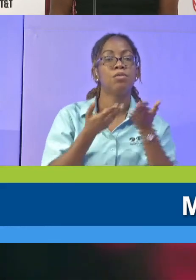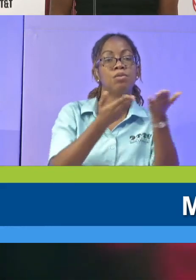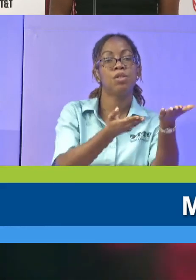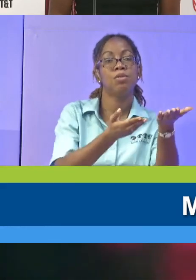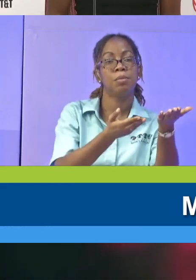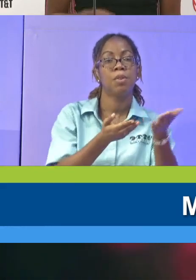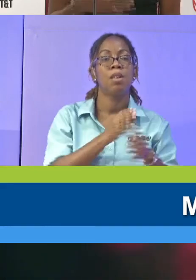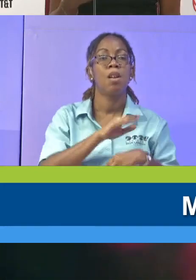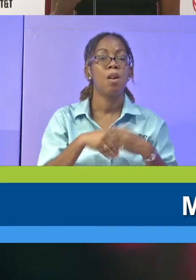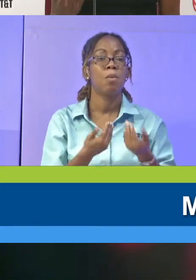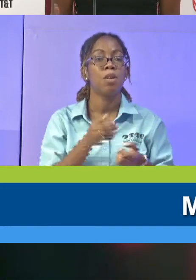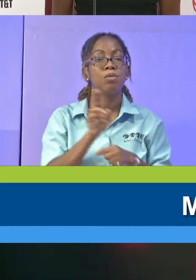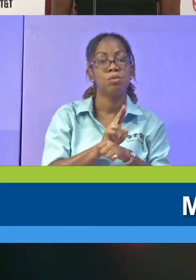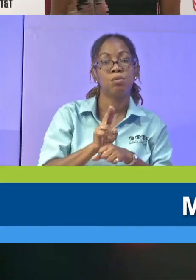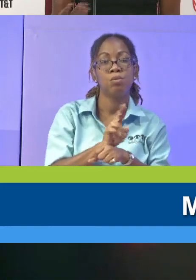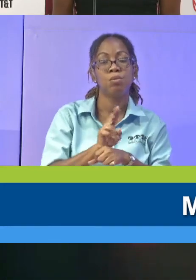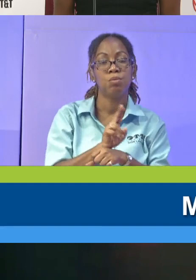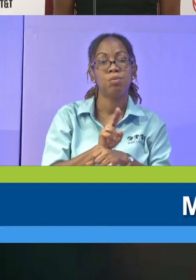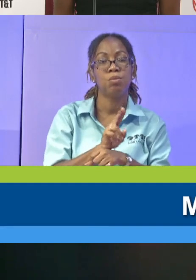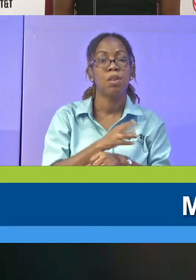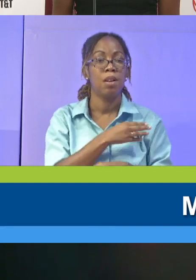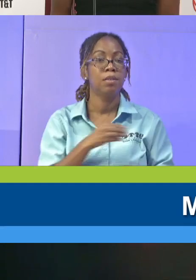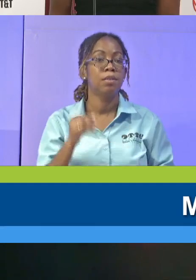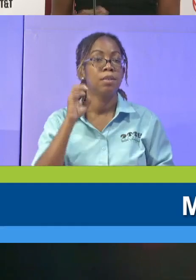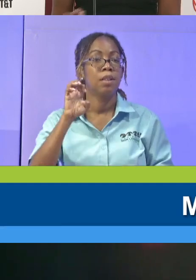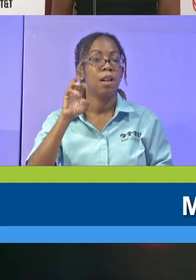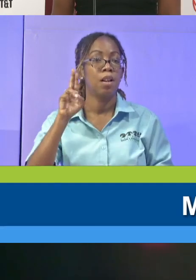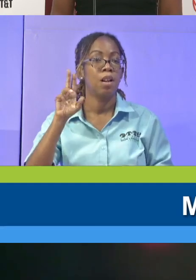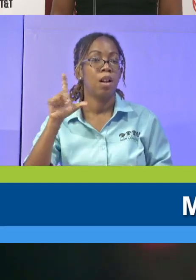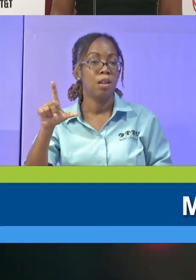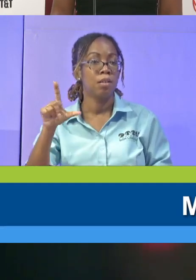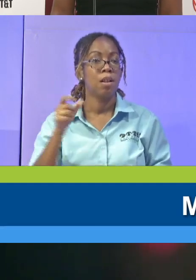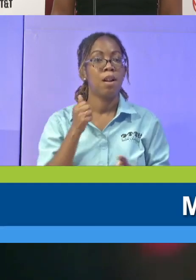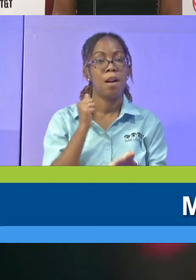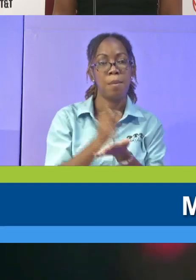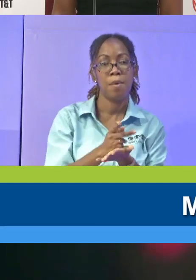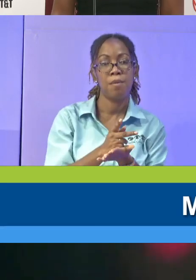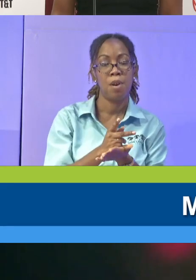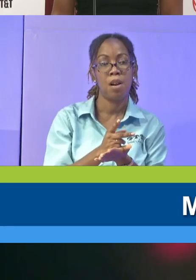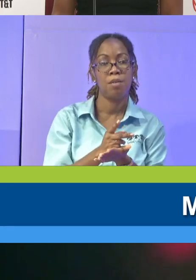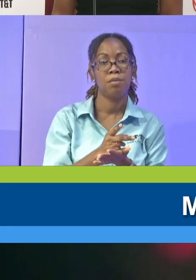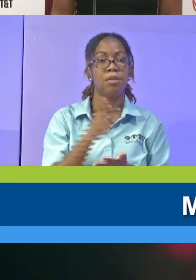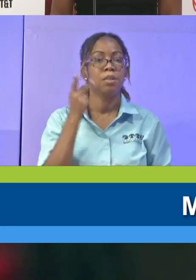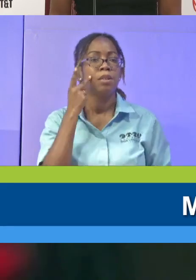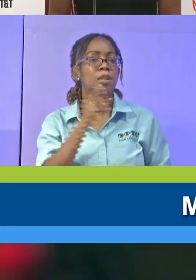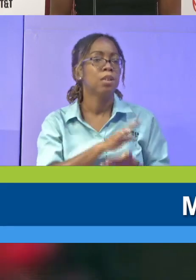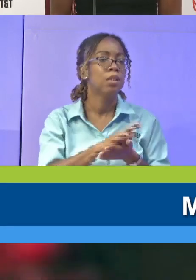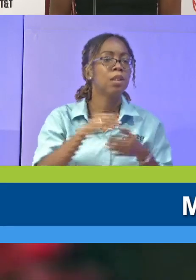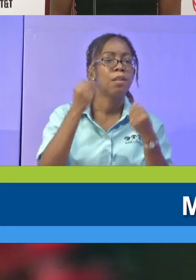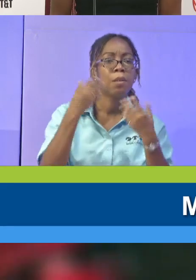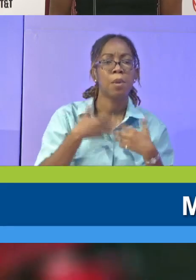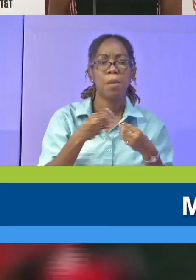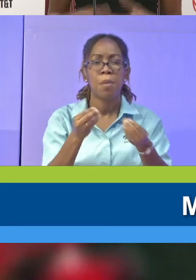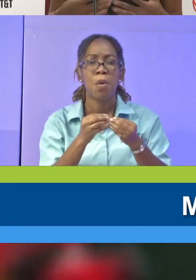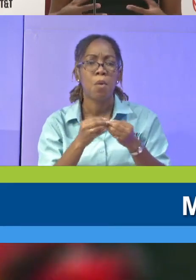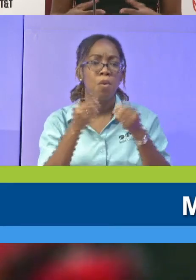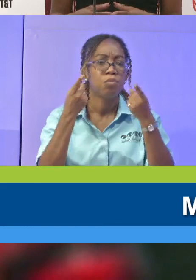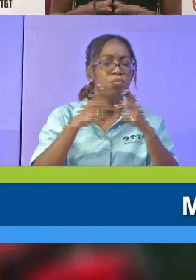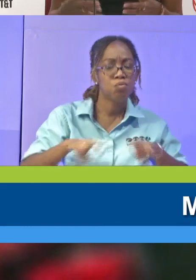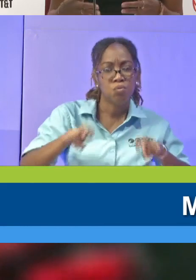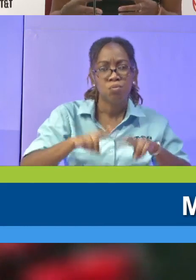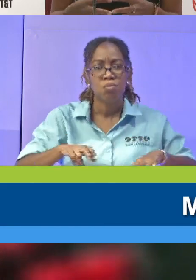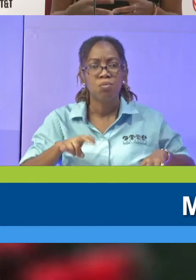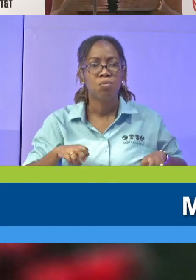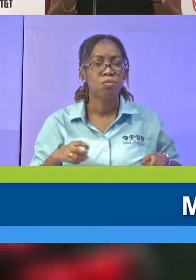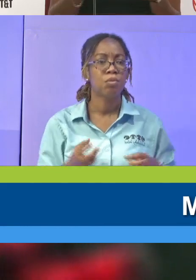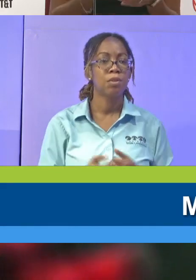clinical settings, and the EUL or pre-qualification group looks at the dossiers in more detail, and CARFA CRS